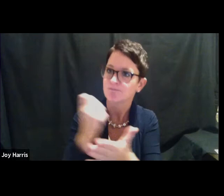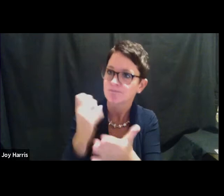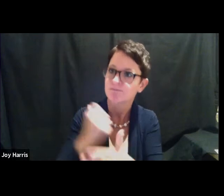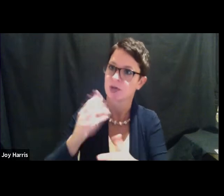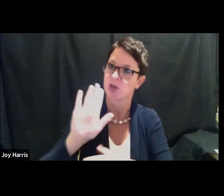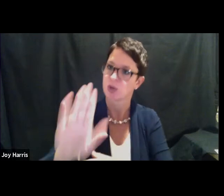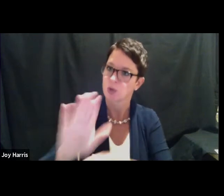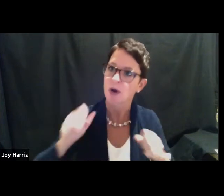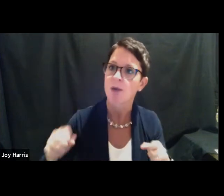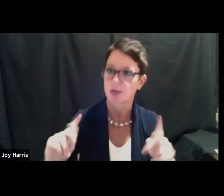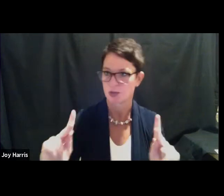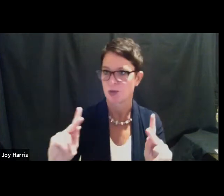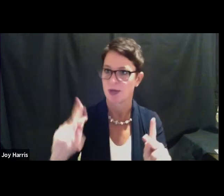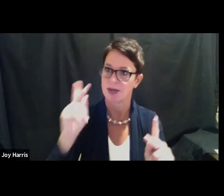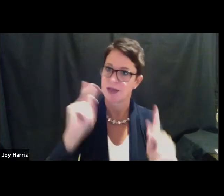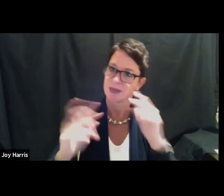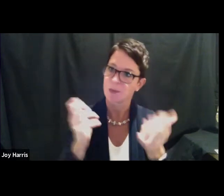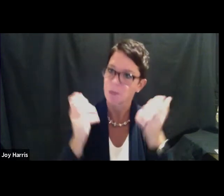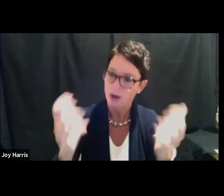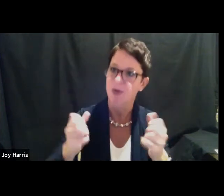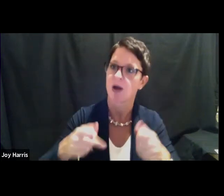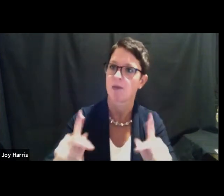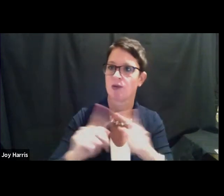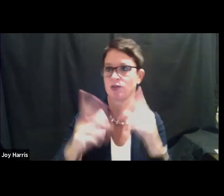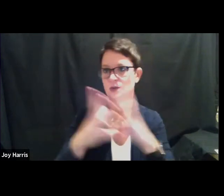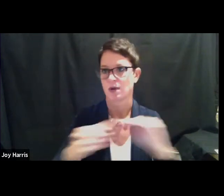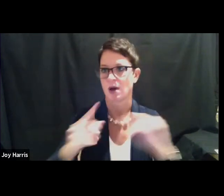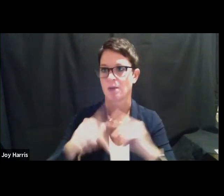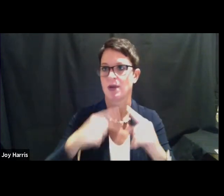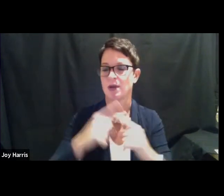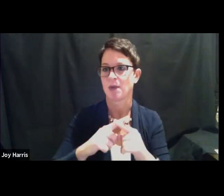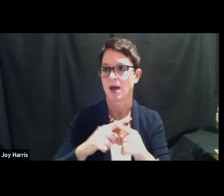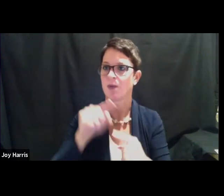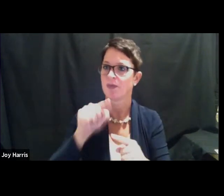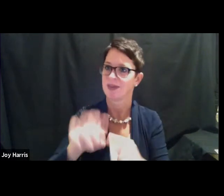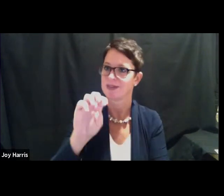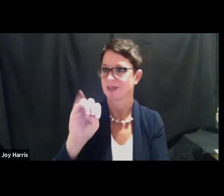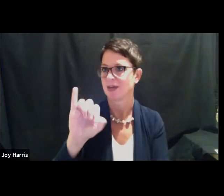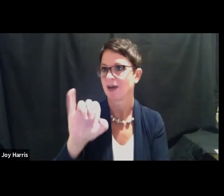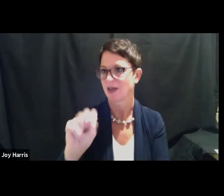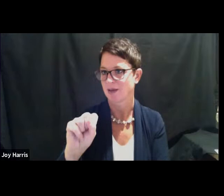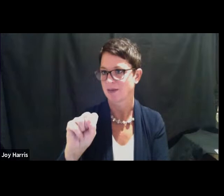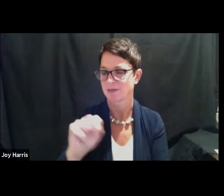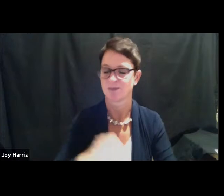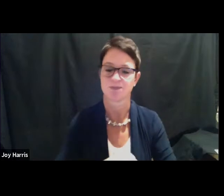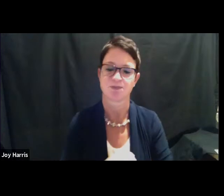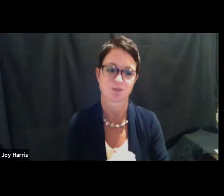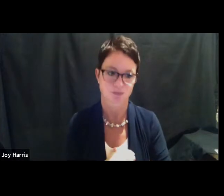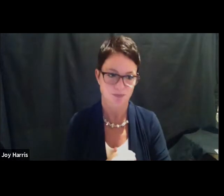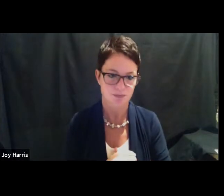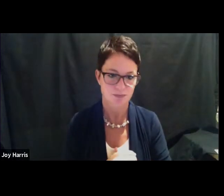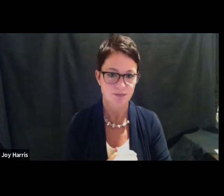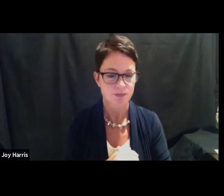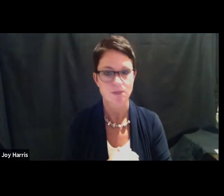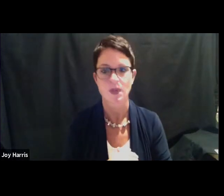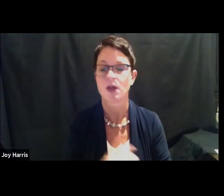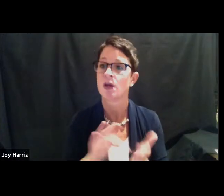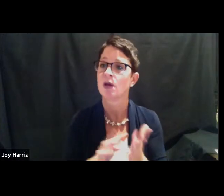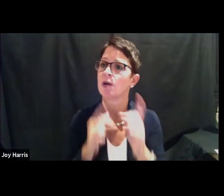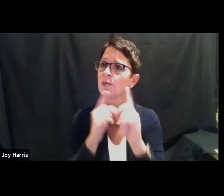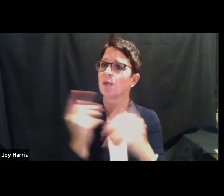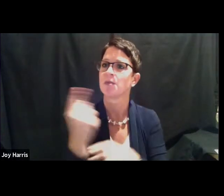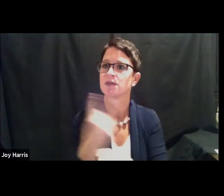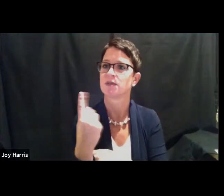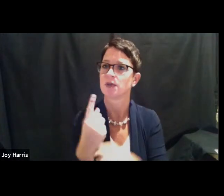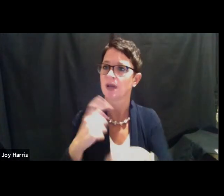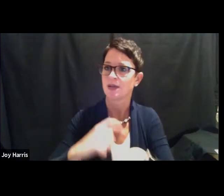public's opportunity to comment on the draft environmental impact statement. The purpose of today's hearing